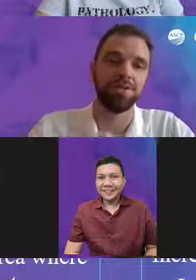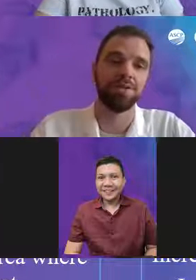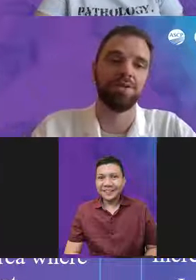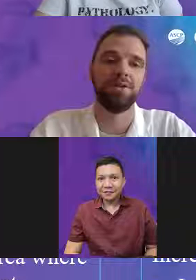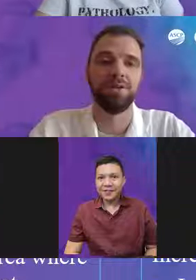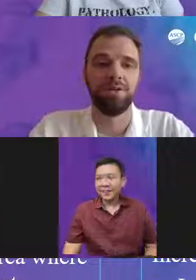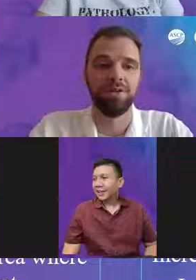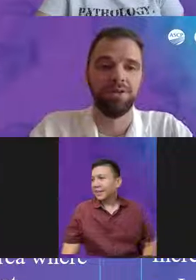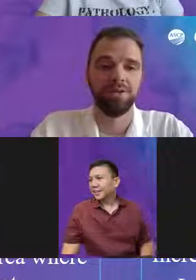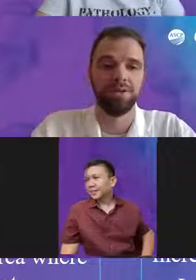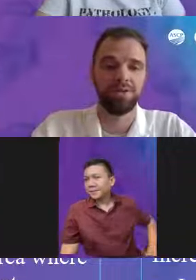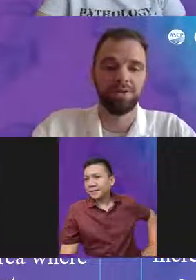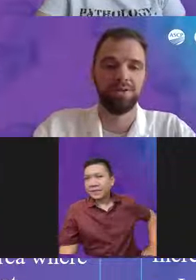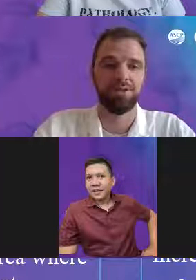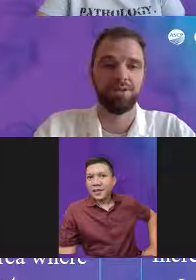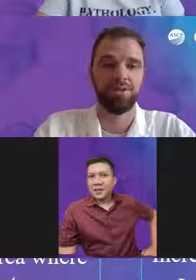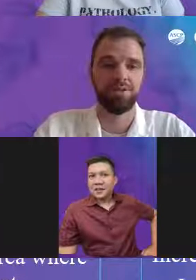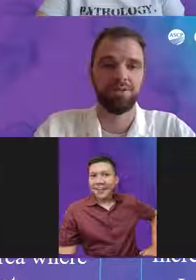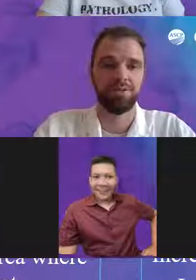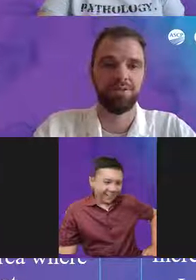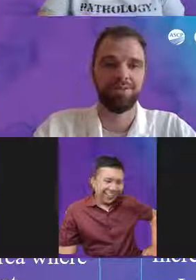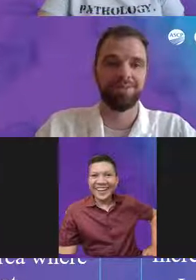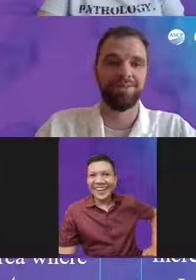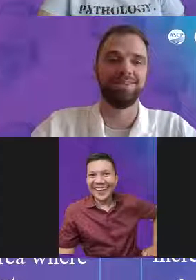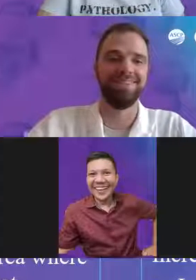change. Thank you. I appreciate that.